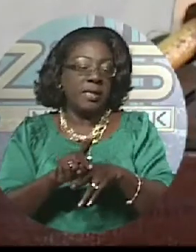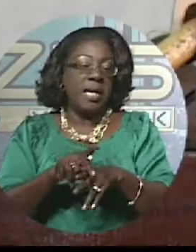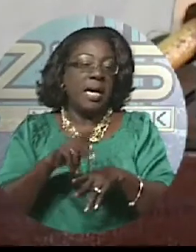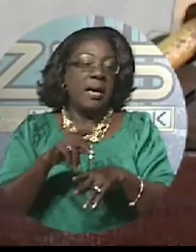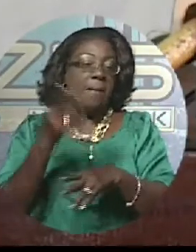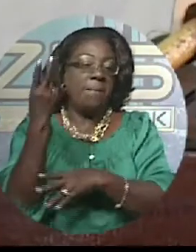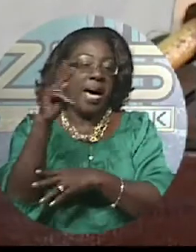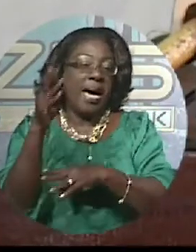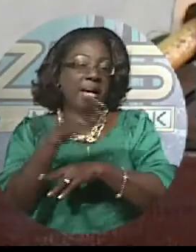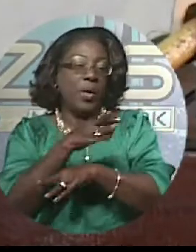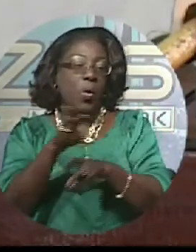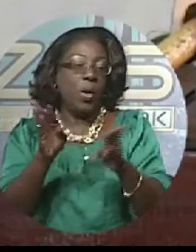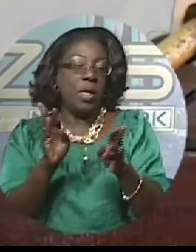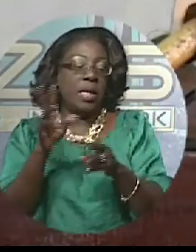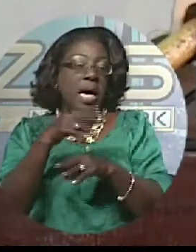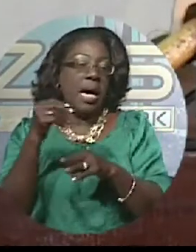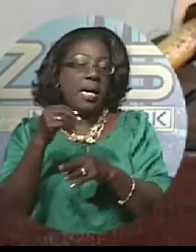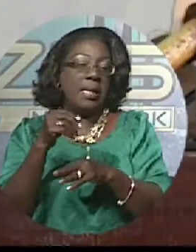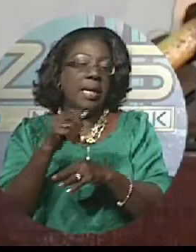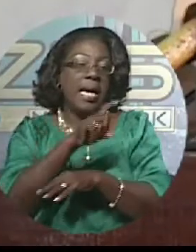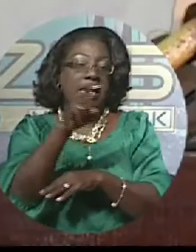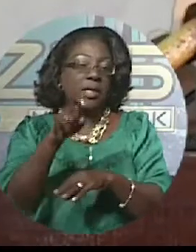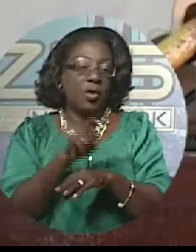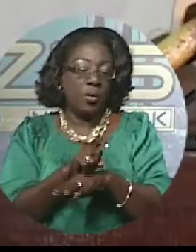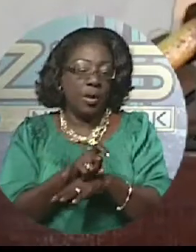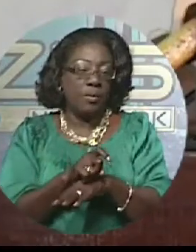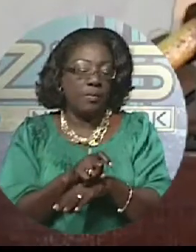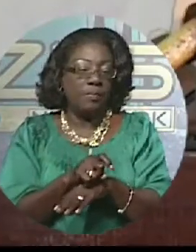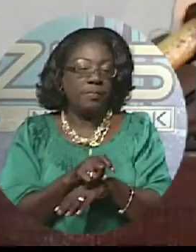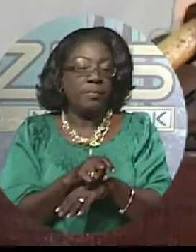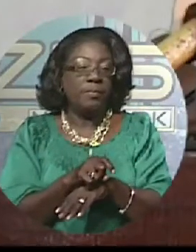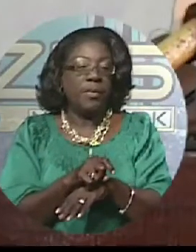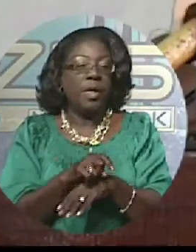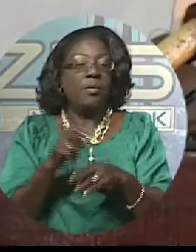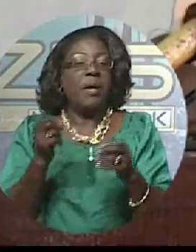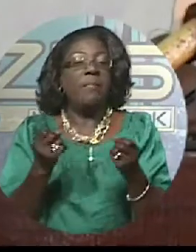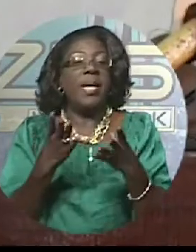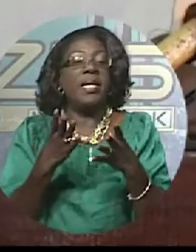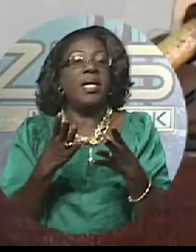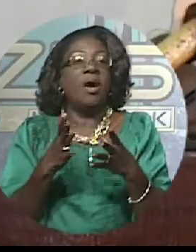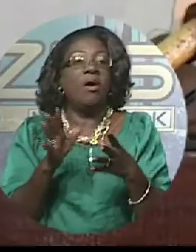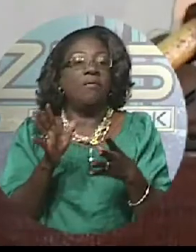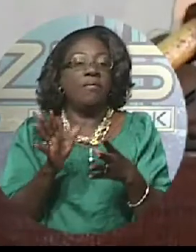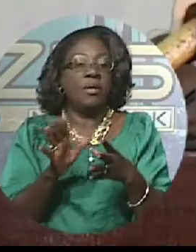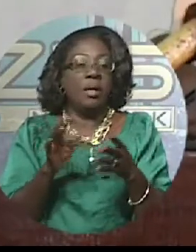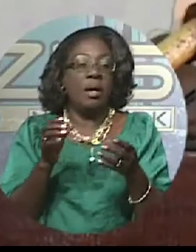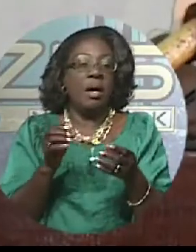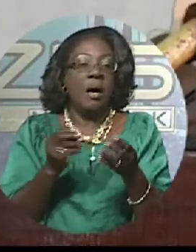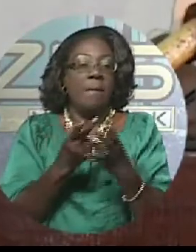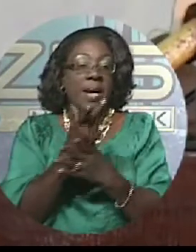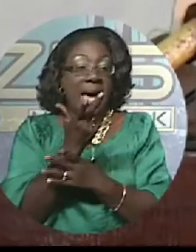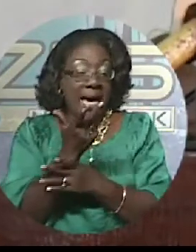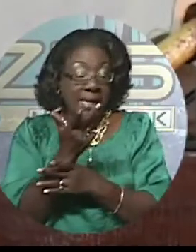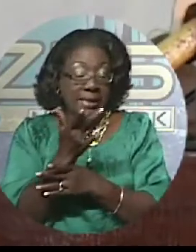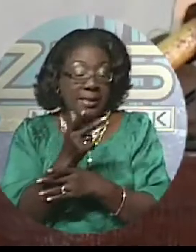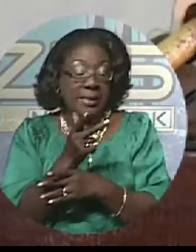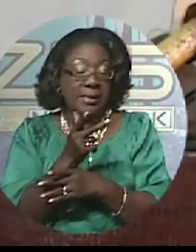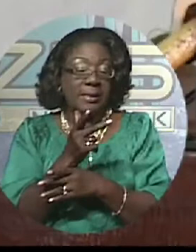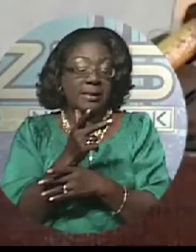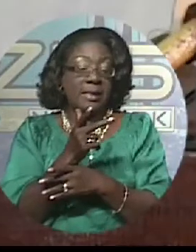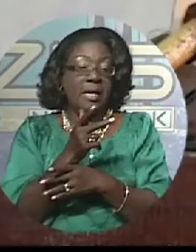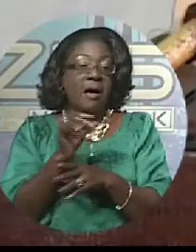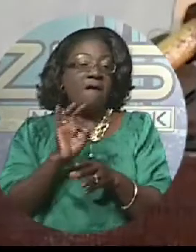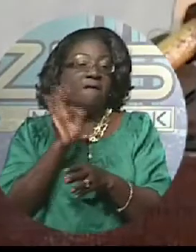where many individuals' crops, homes, furniture, and valuables were either damaged or